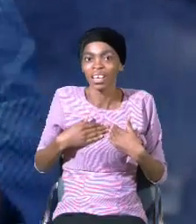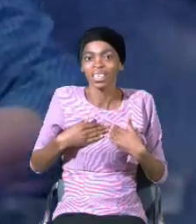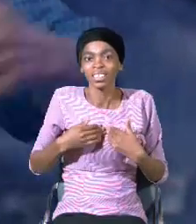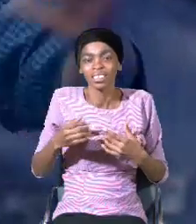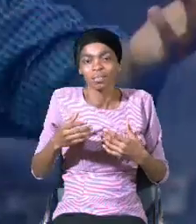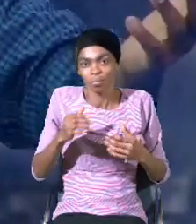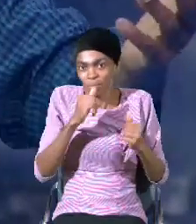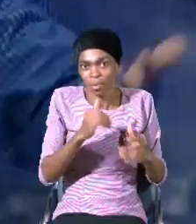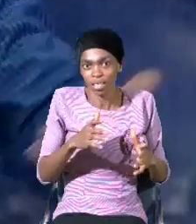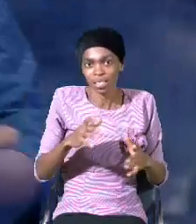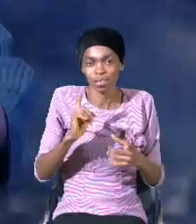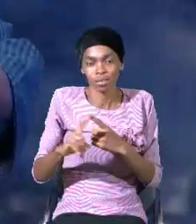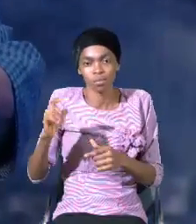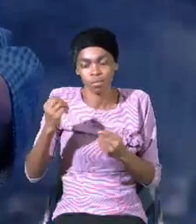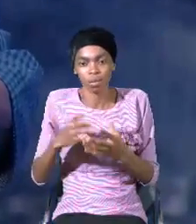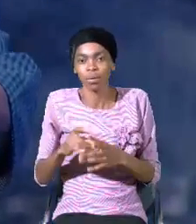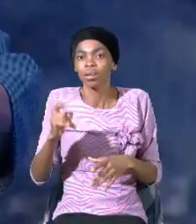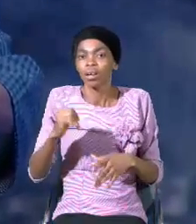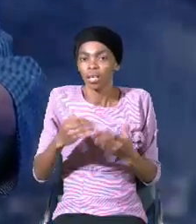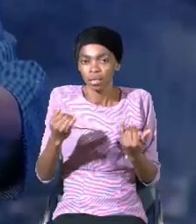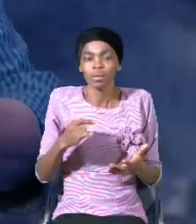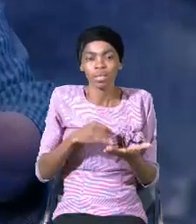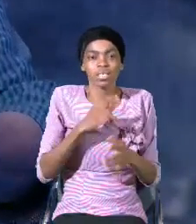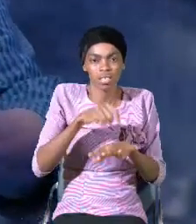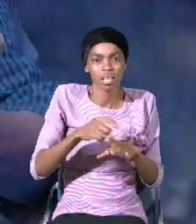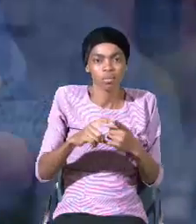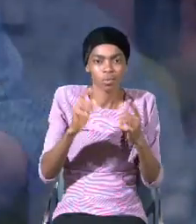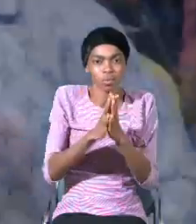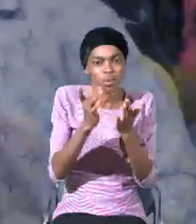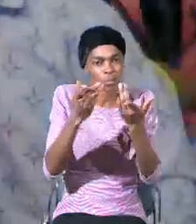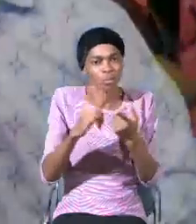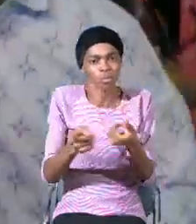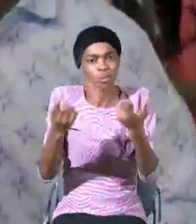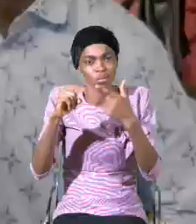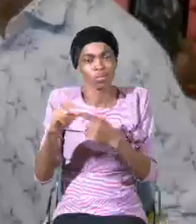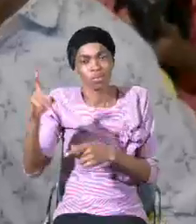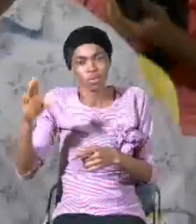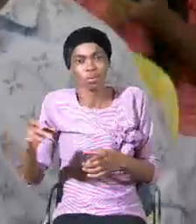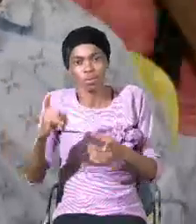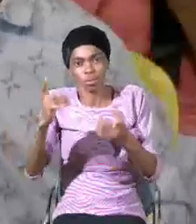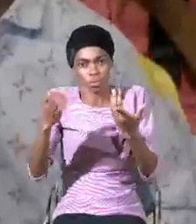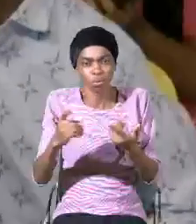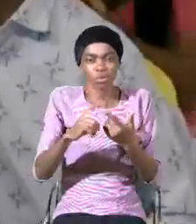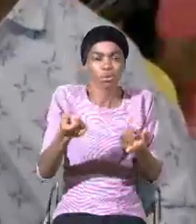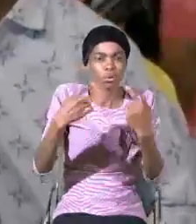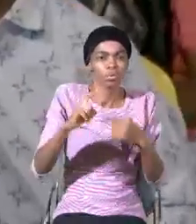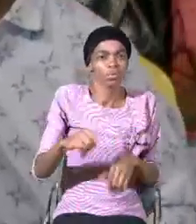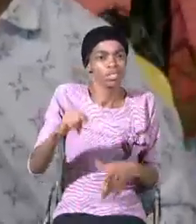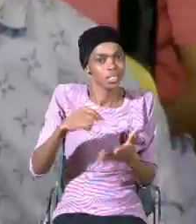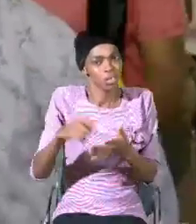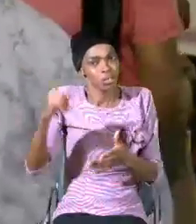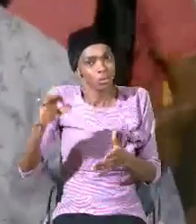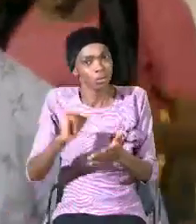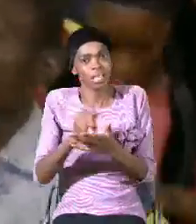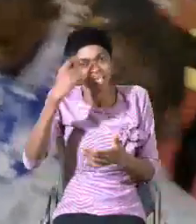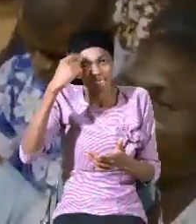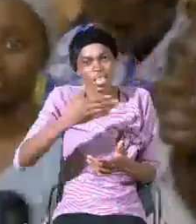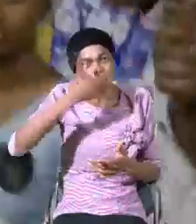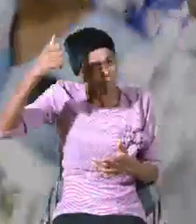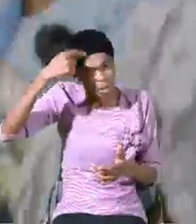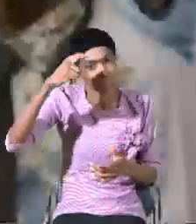closed. You want to come to this God and you want to come to this one who is thinking the best of you, who